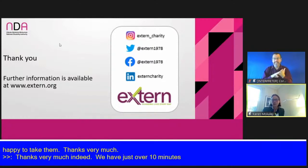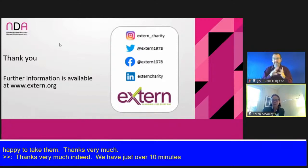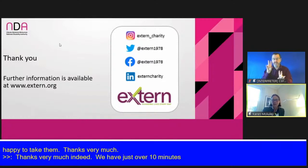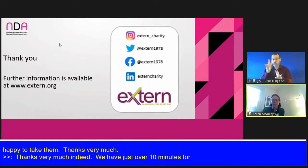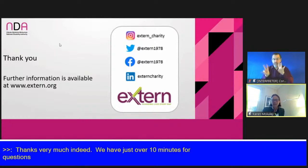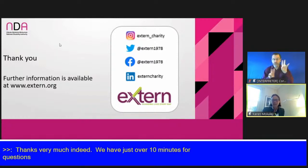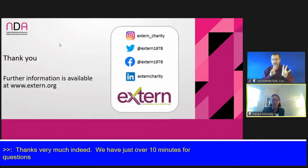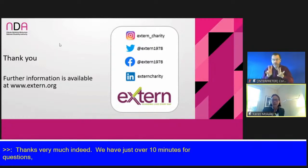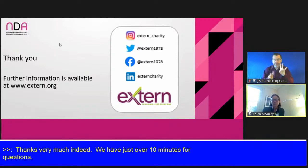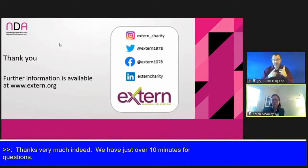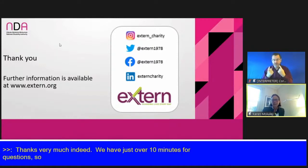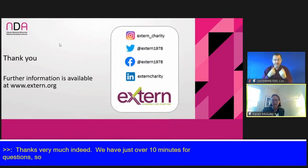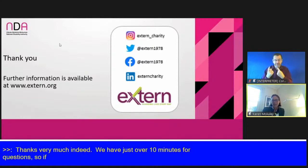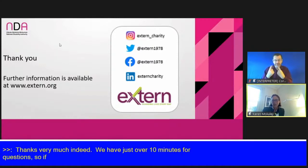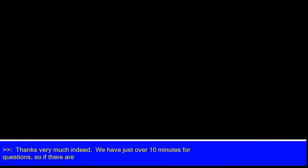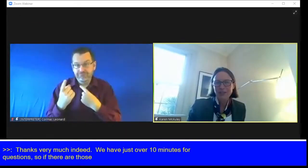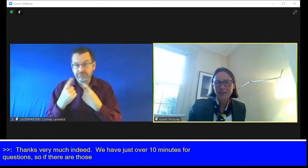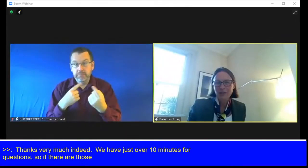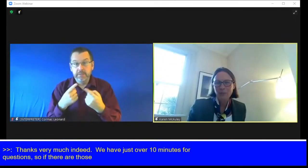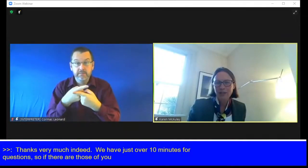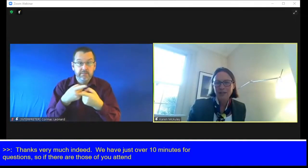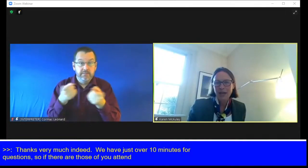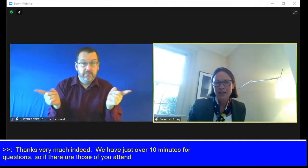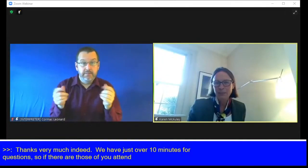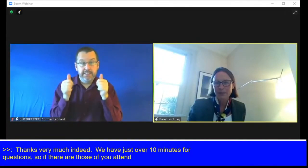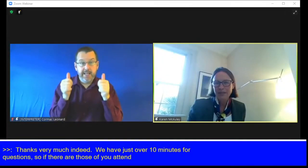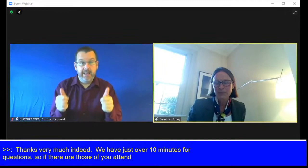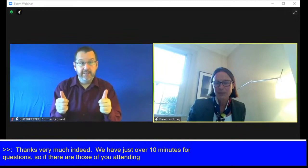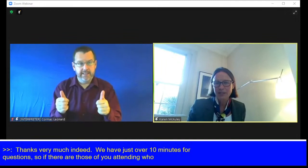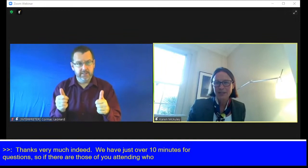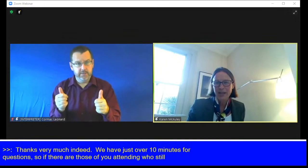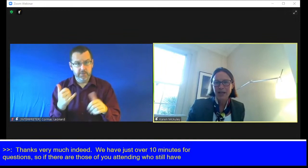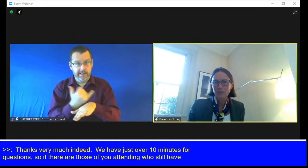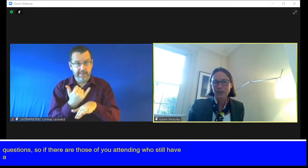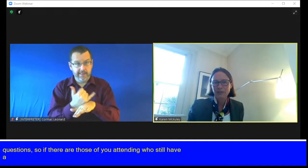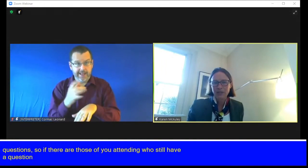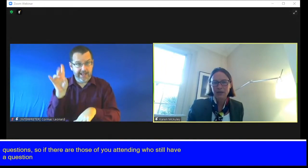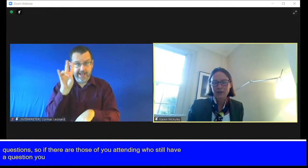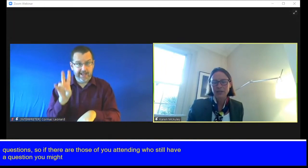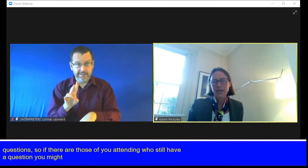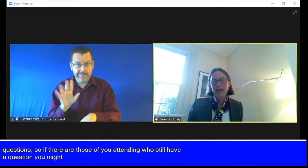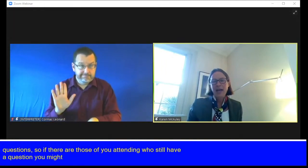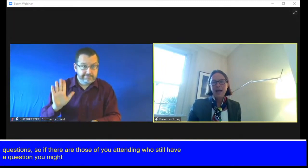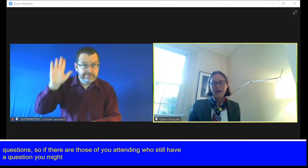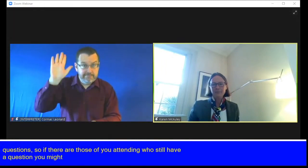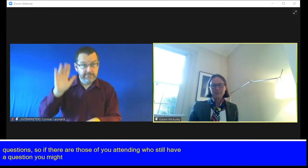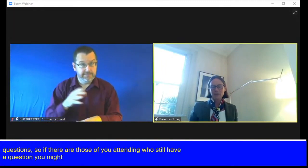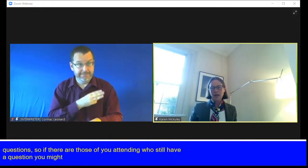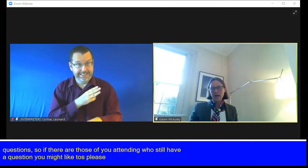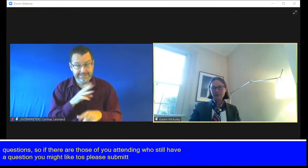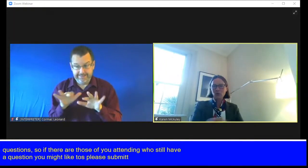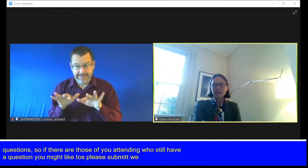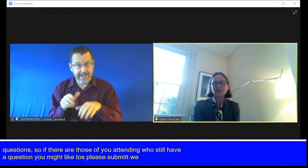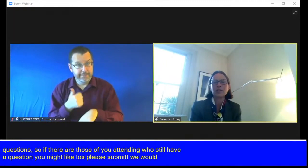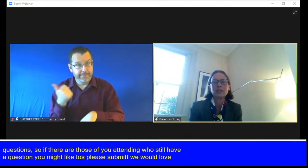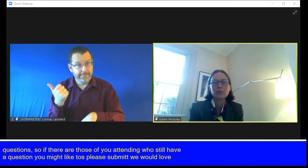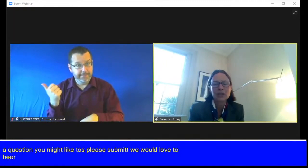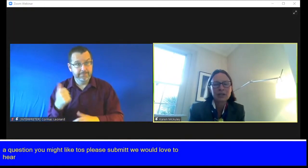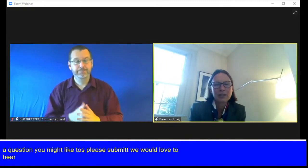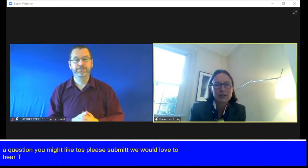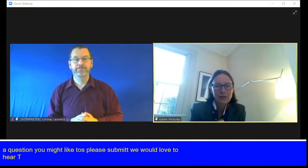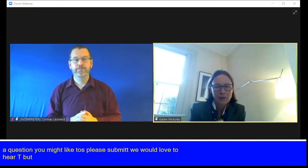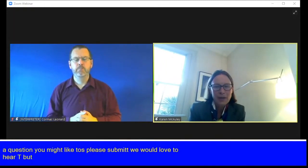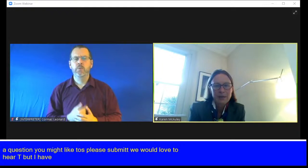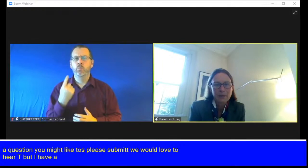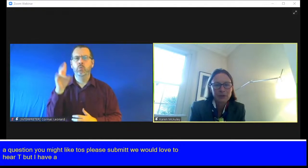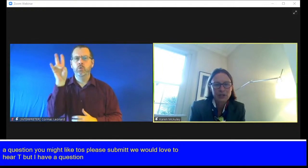if there are those of you attending who still have a question that you might like to ask please submit it and we'd love to hear it and but i have a question here